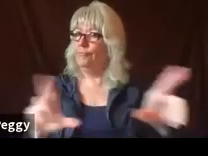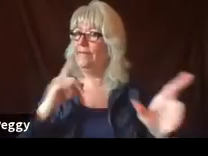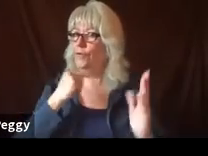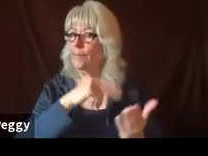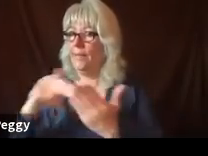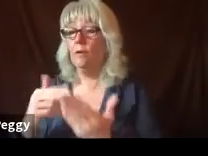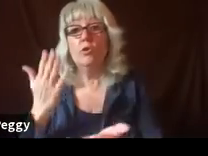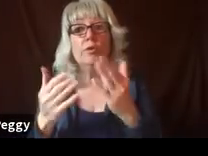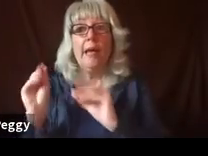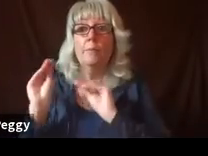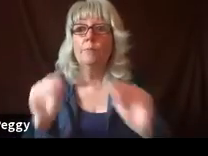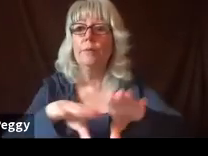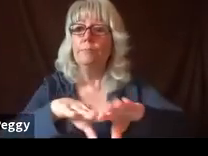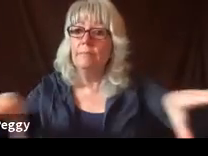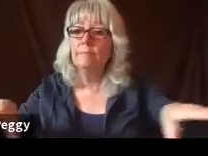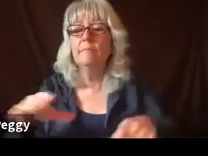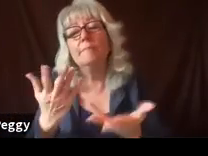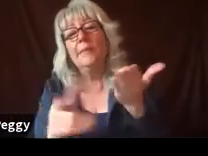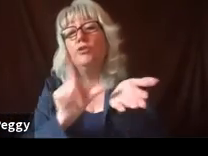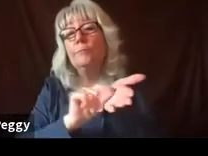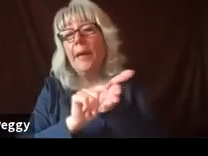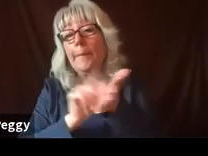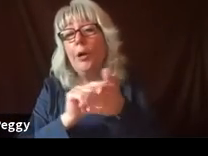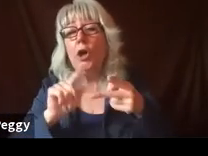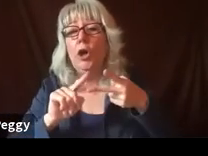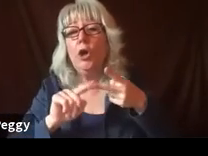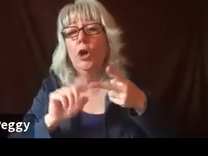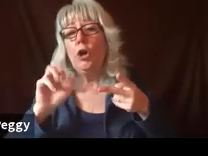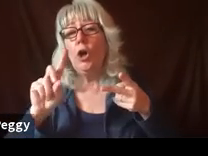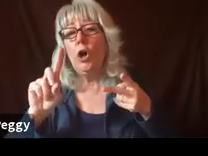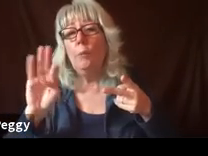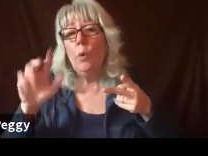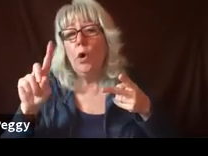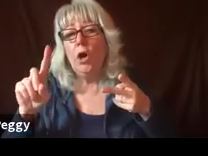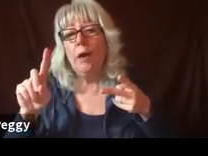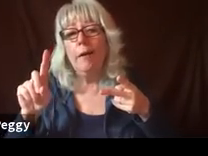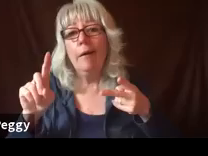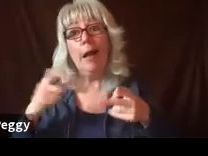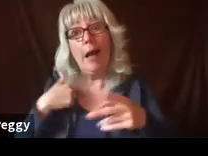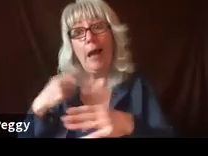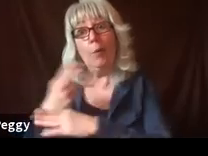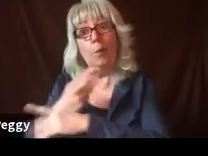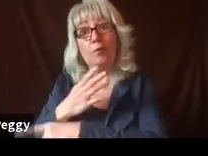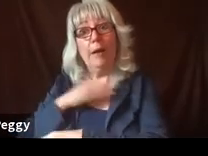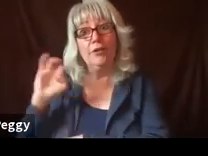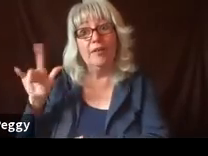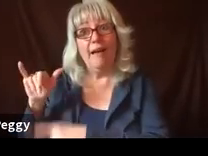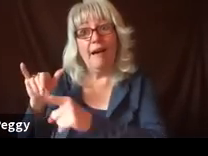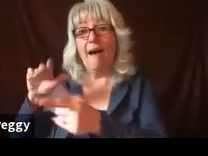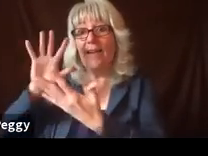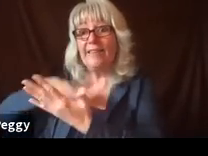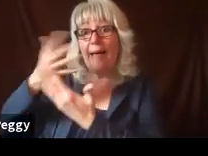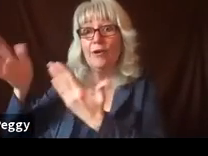like newspaper or cardboard. I'm currently using the July calendar